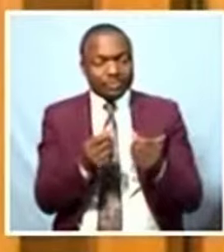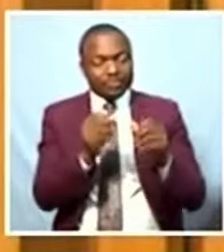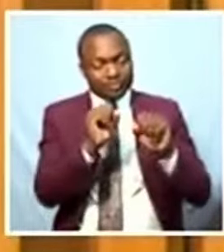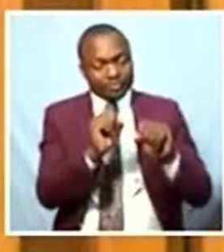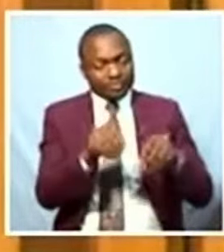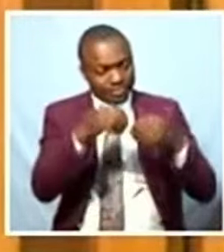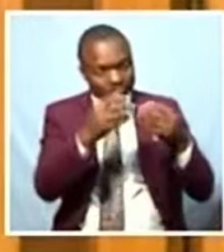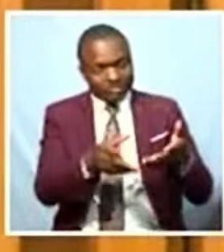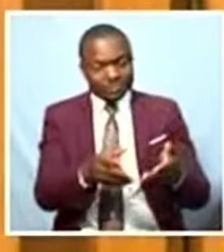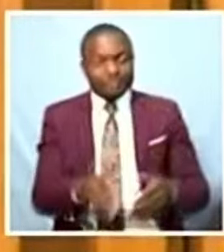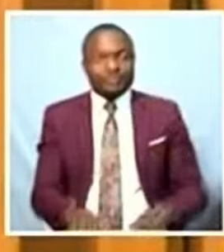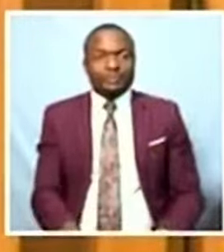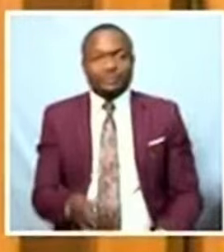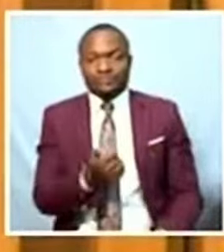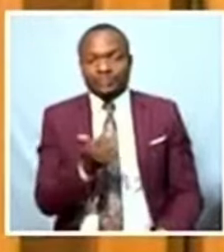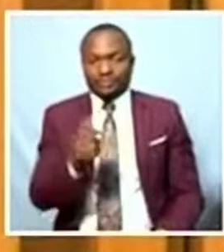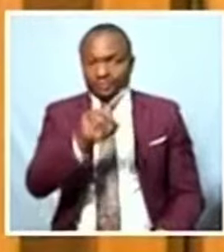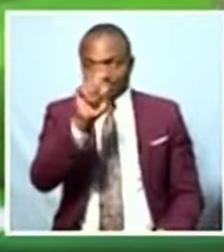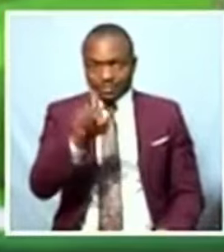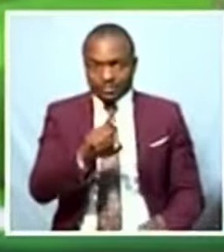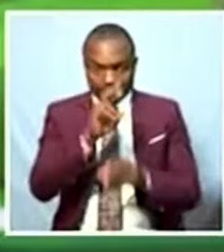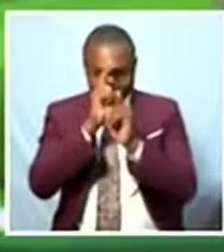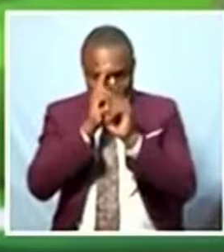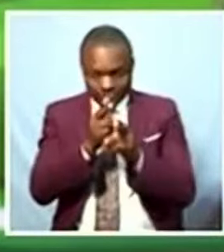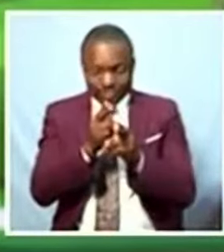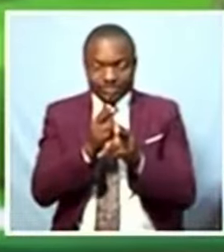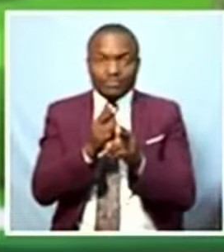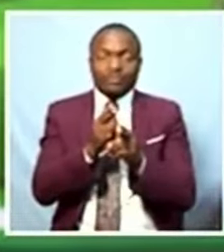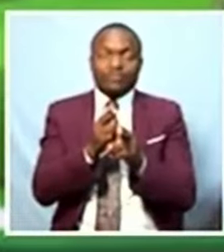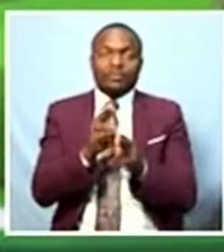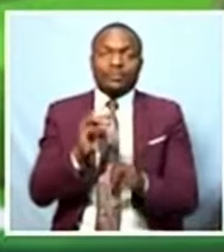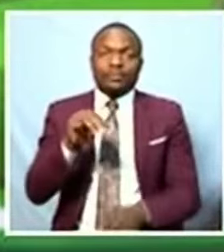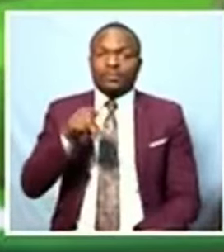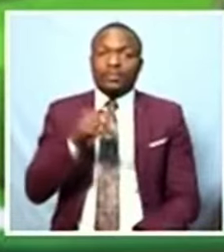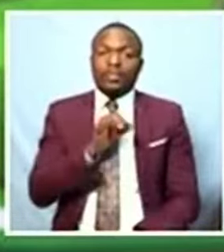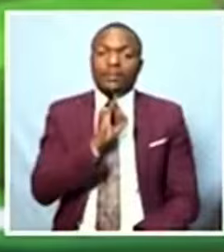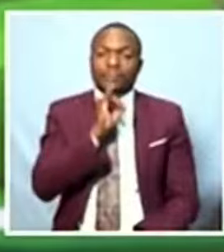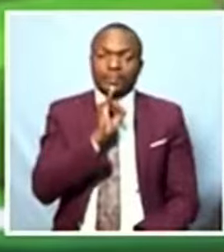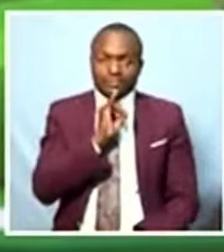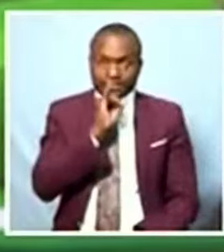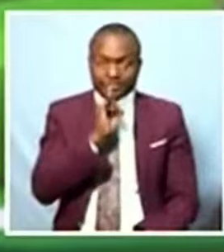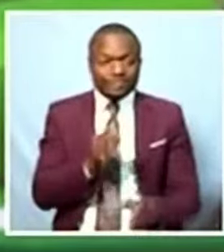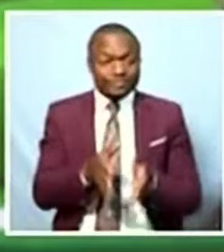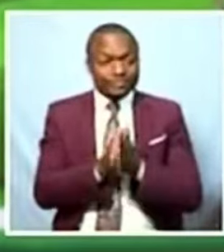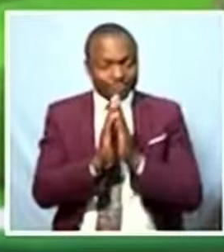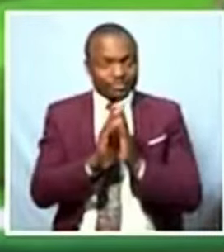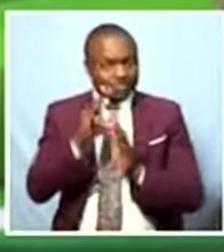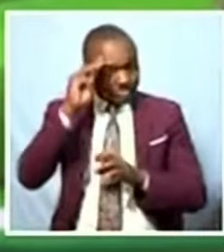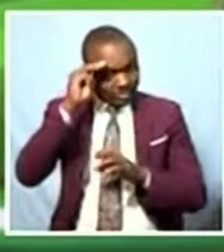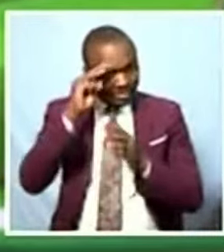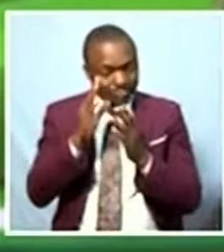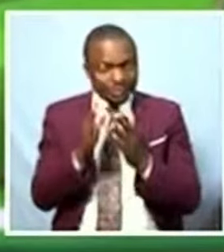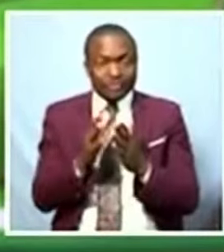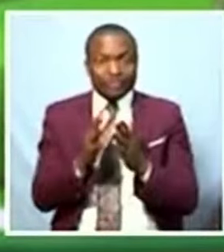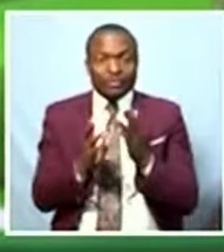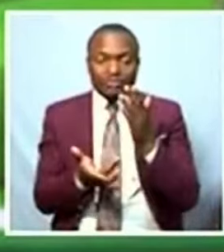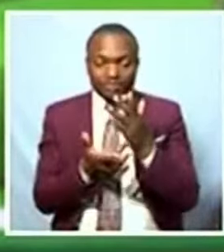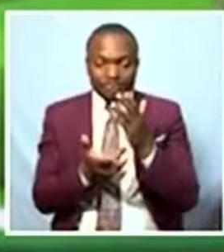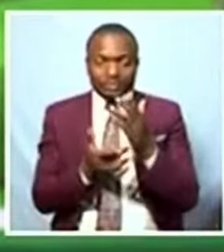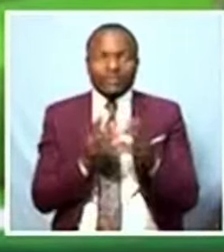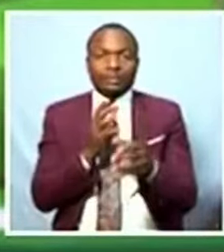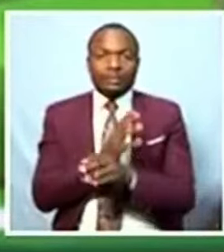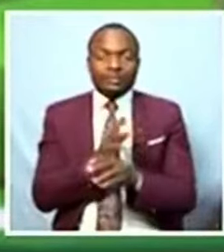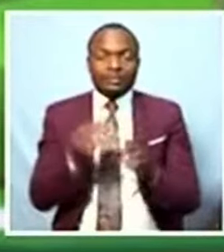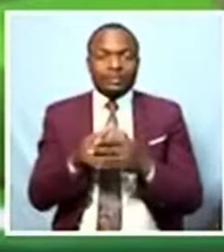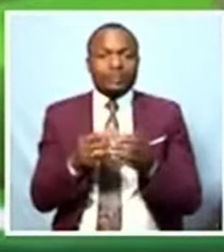availed. The other question did come from Mrs. Marjorie Nakaponda Isoka, Member of Parliament. She did ask the Minister of Technology and Science how